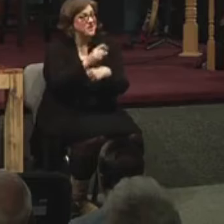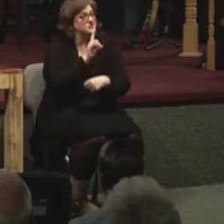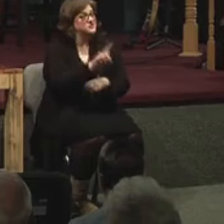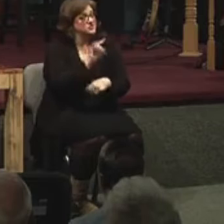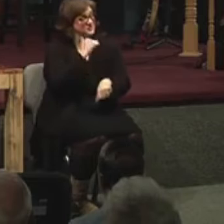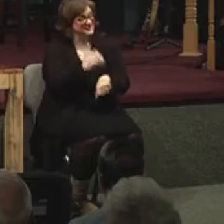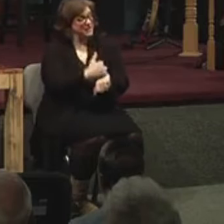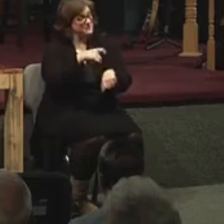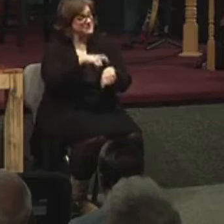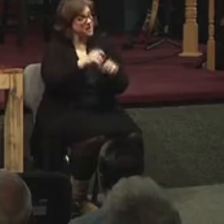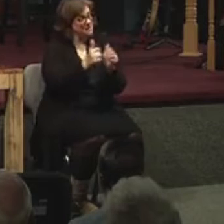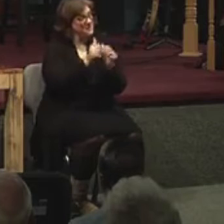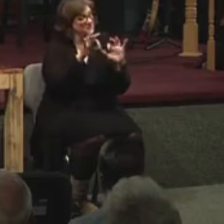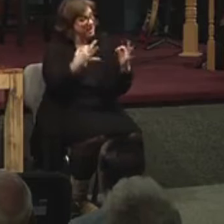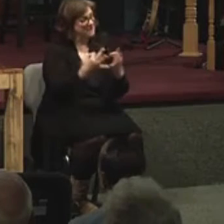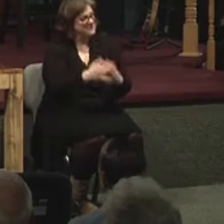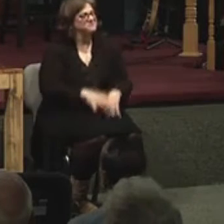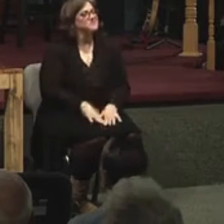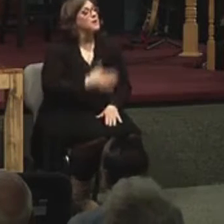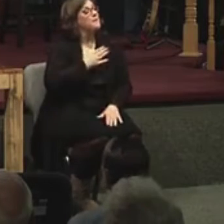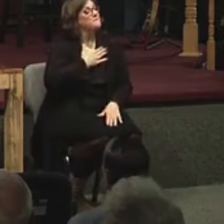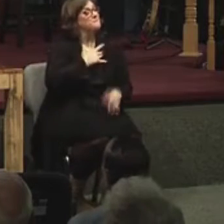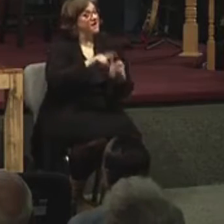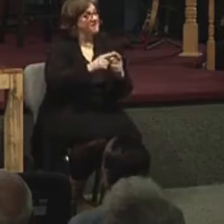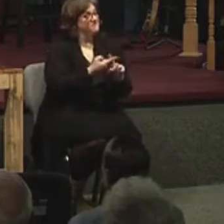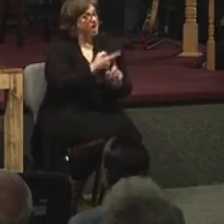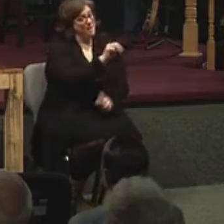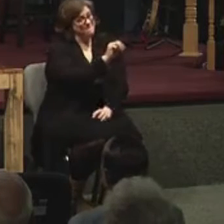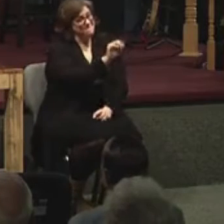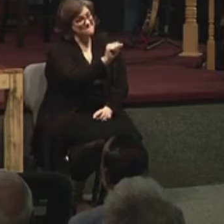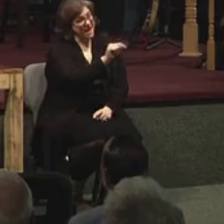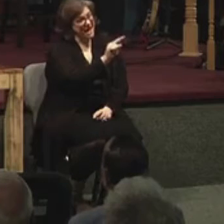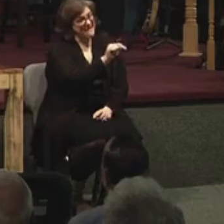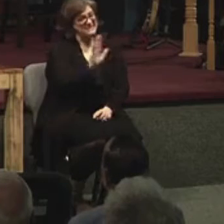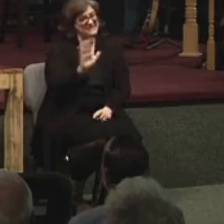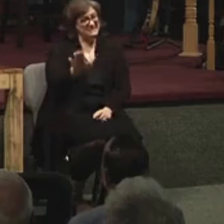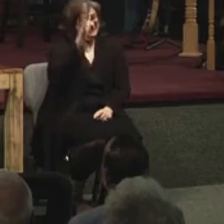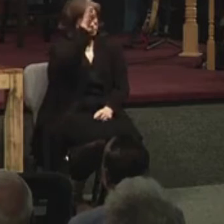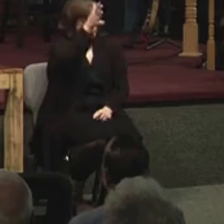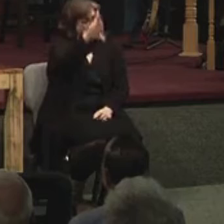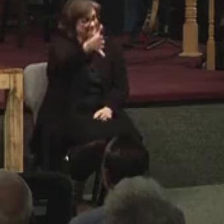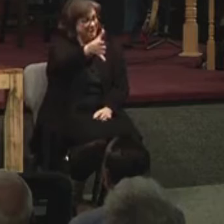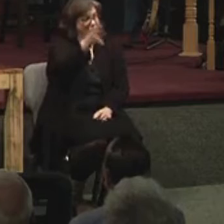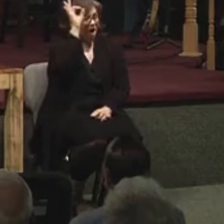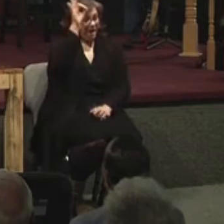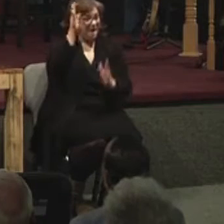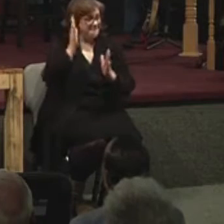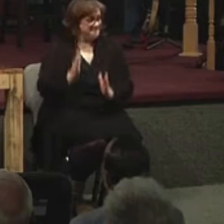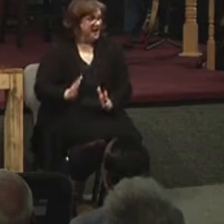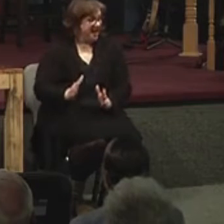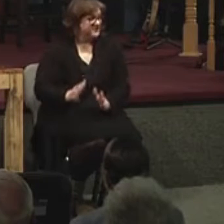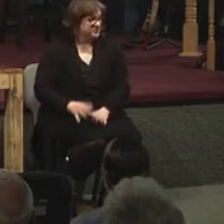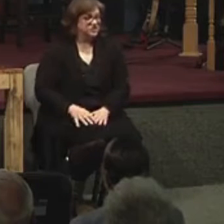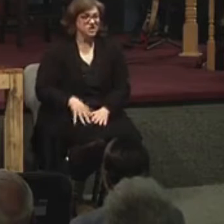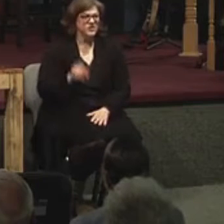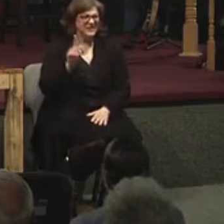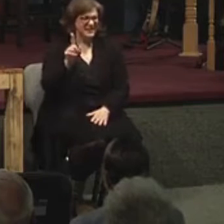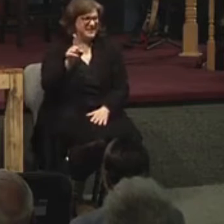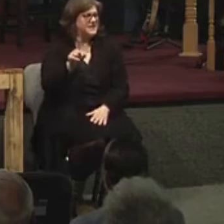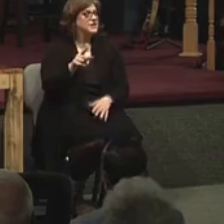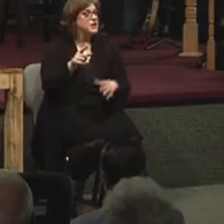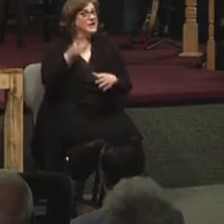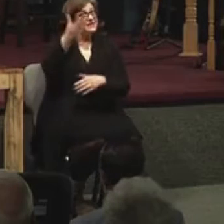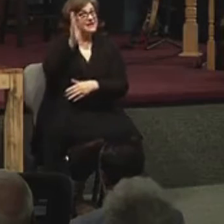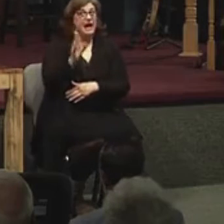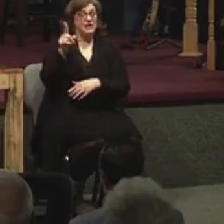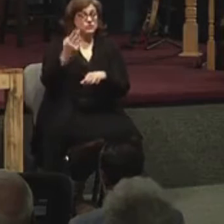I have one of my friends, his name's Matt. His grandpa is a pastor that God used to kind of build two really big churches.